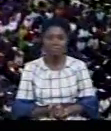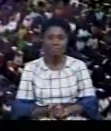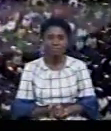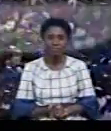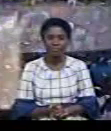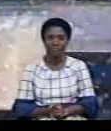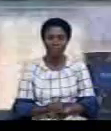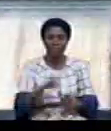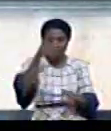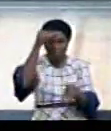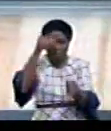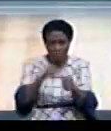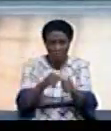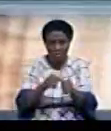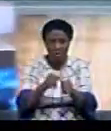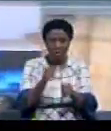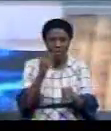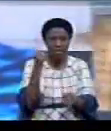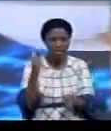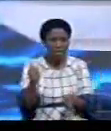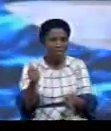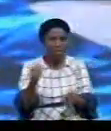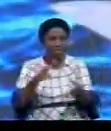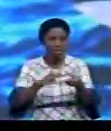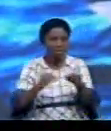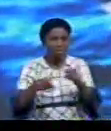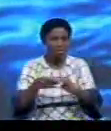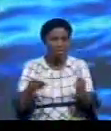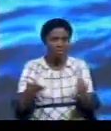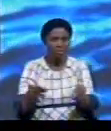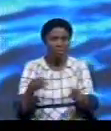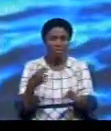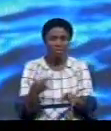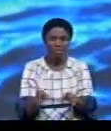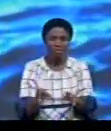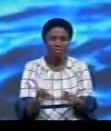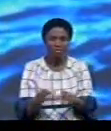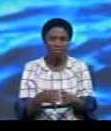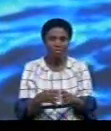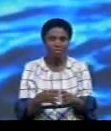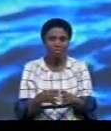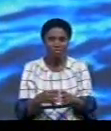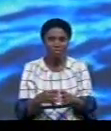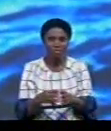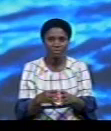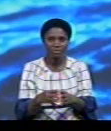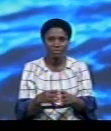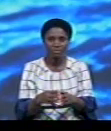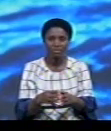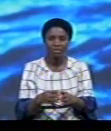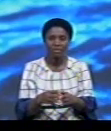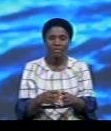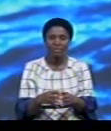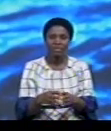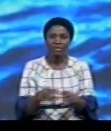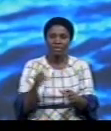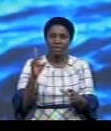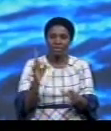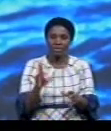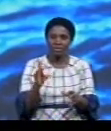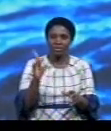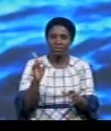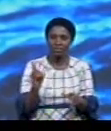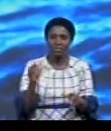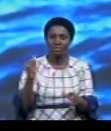You remember the story of Dagon, the highest power, the